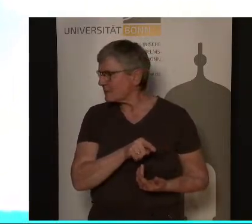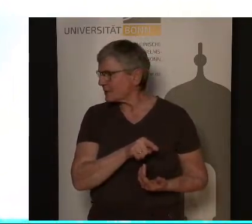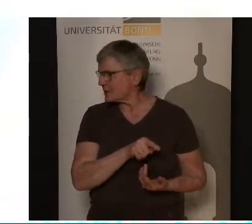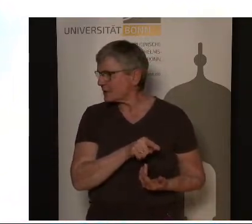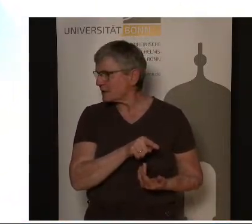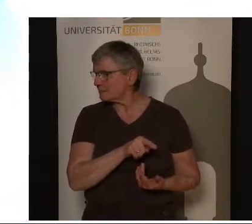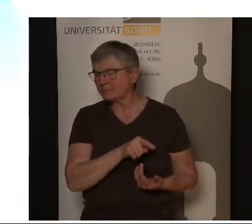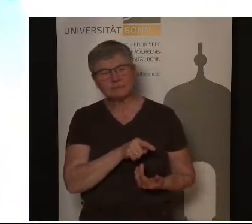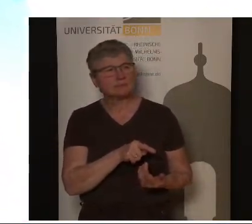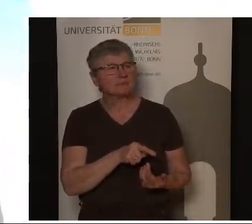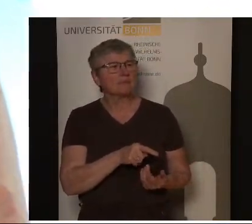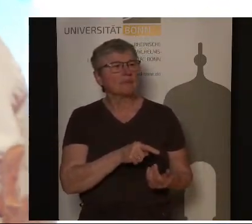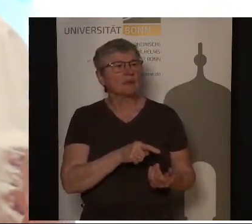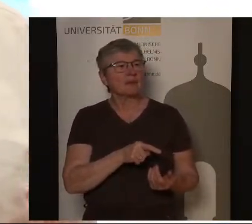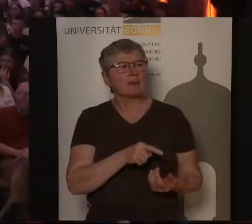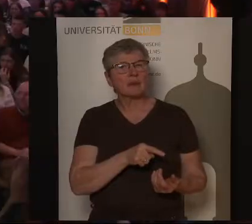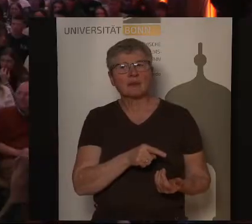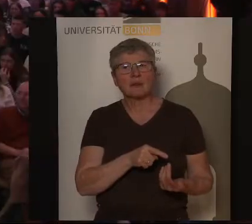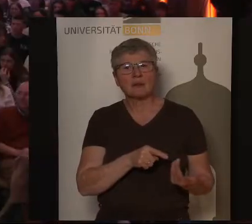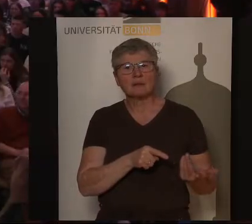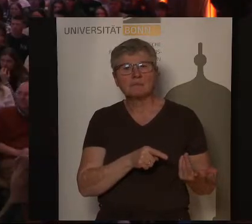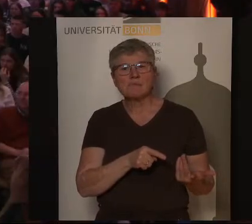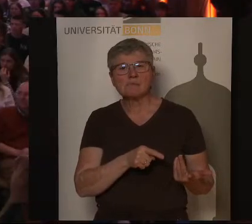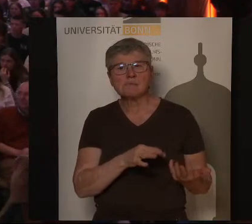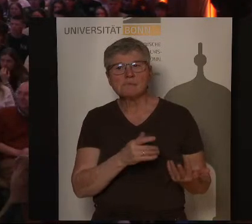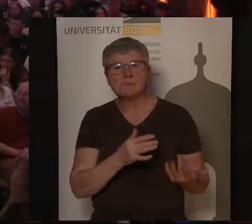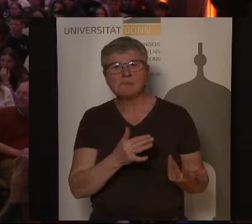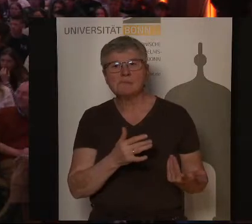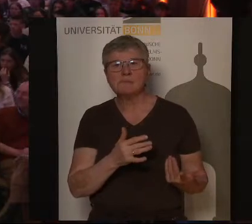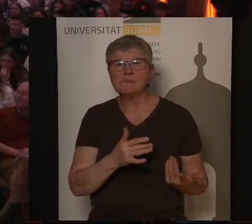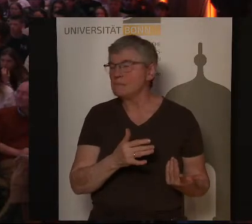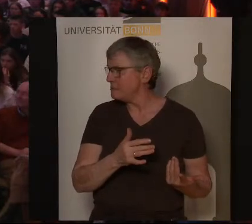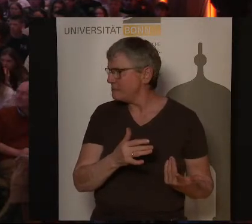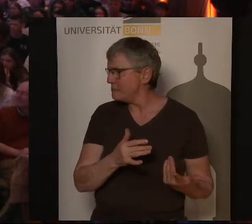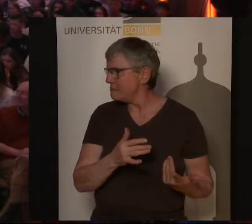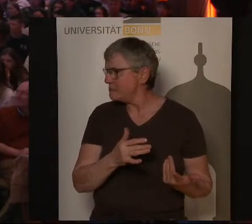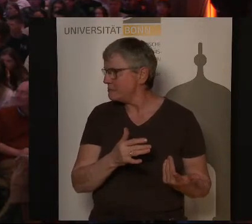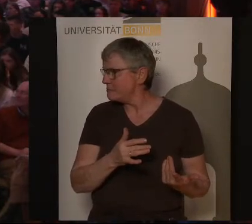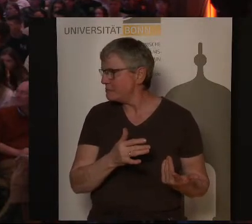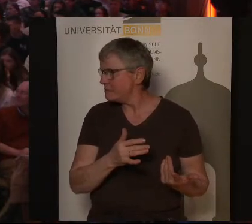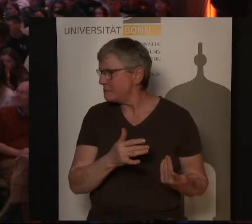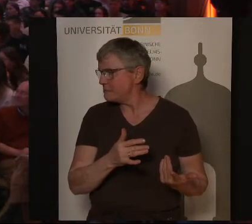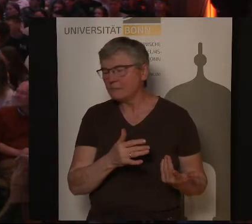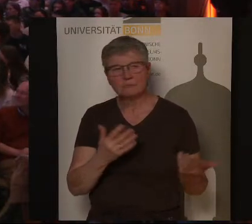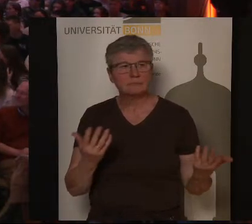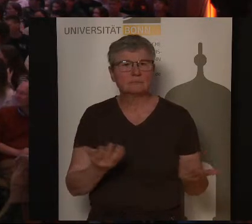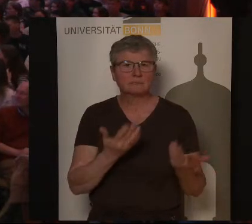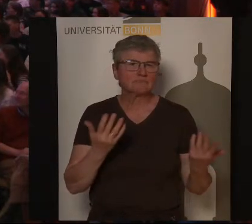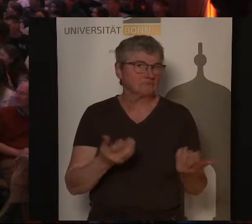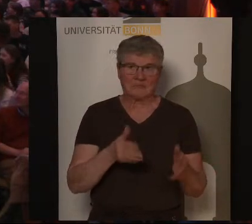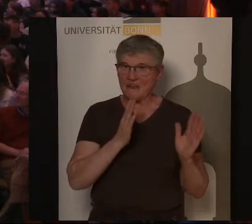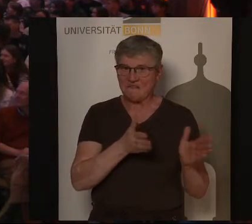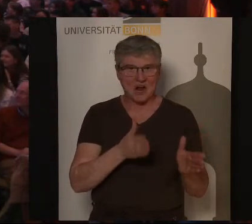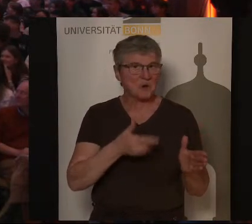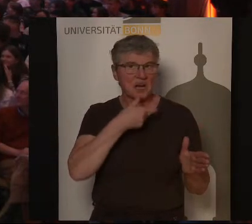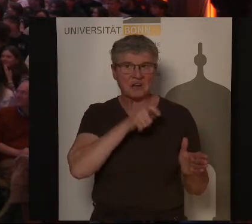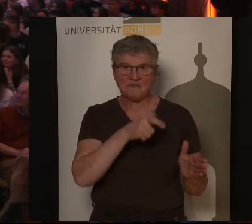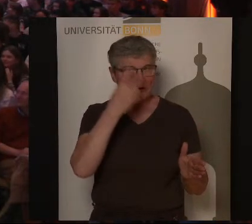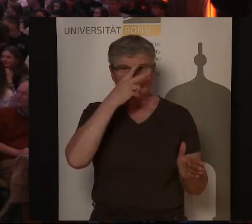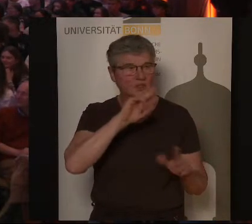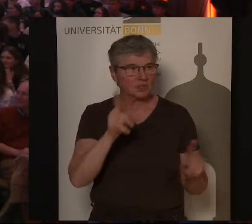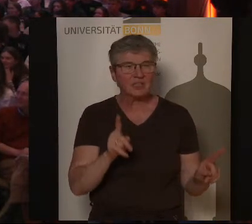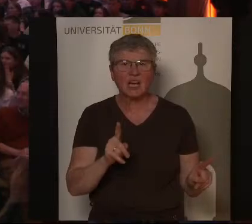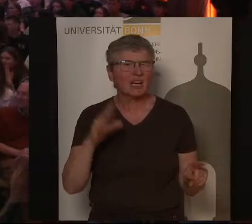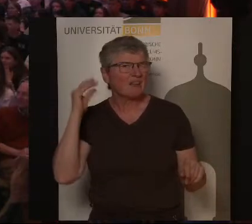Actually not our largest one, but has a lot of students, which is our Faculty of Mathematics and Natural Sciences.